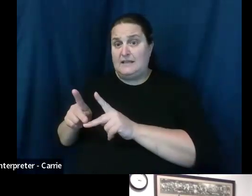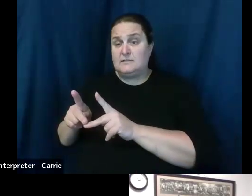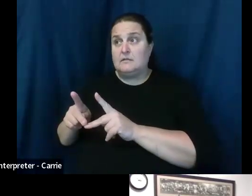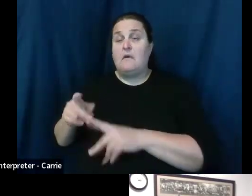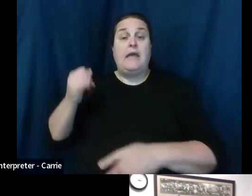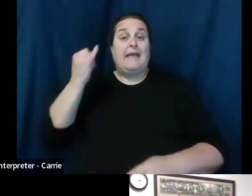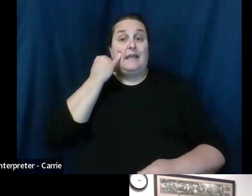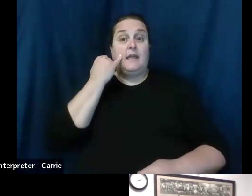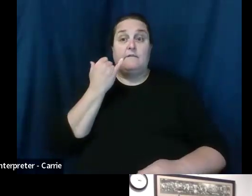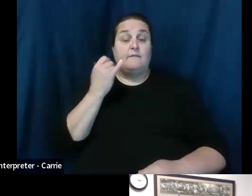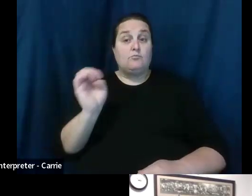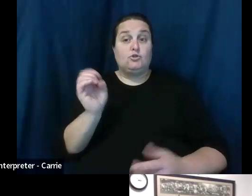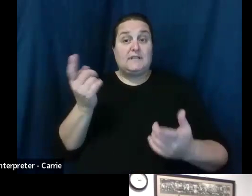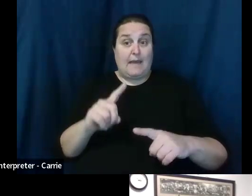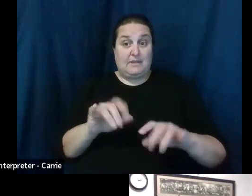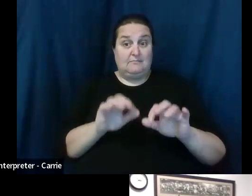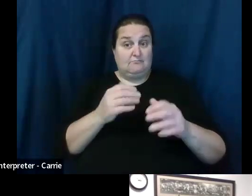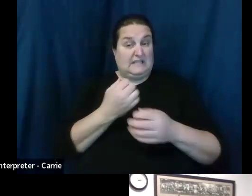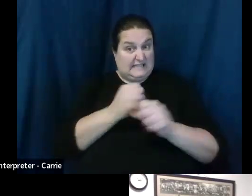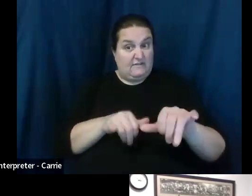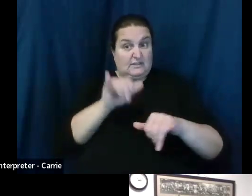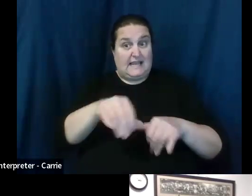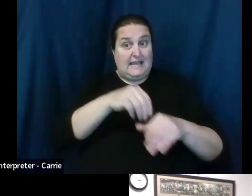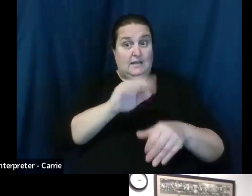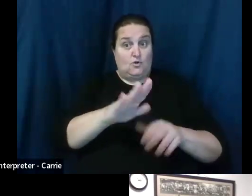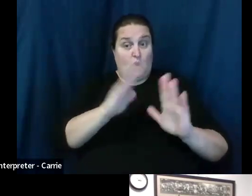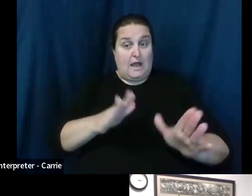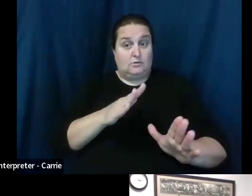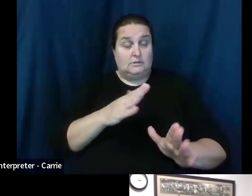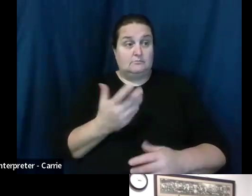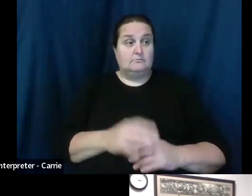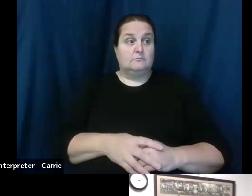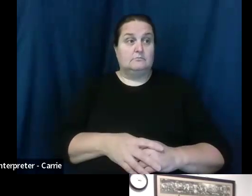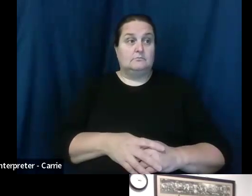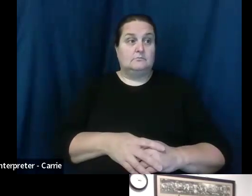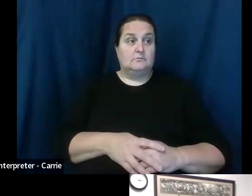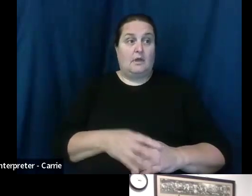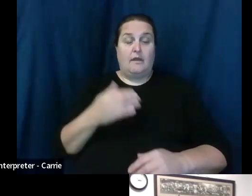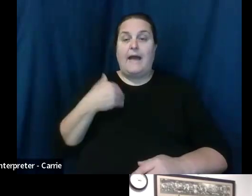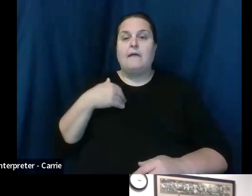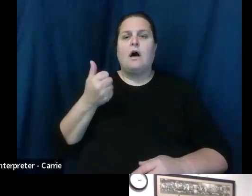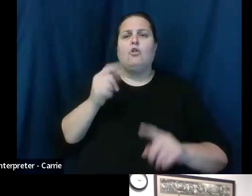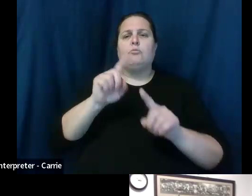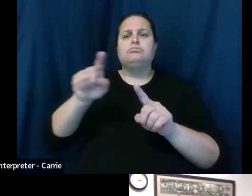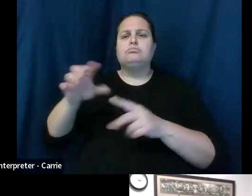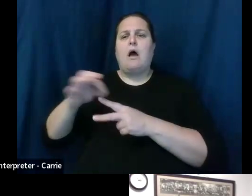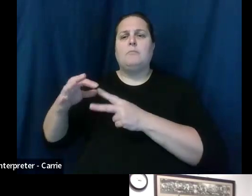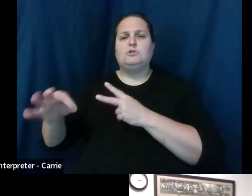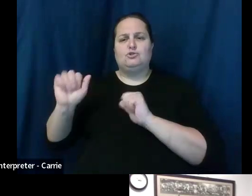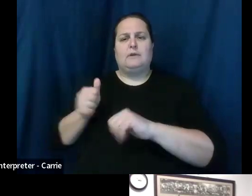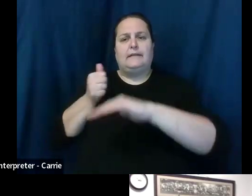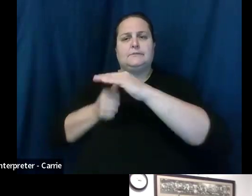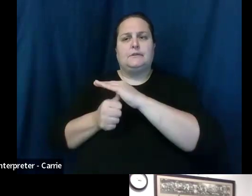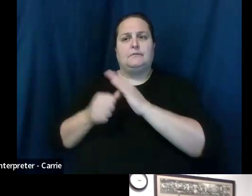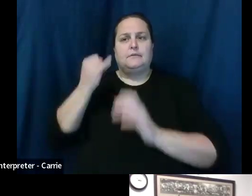that FEMA wants people to be prepared for? Are there a few different places that you are able to shelter? And